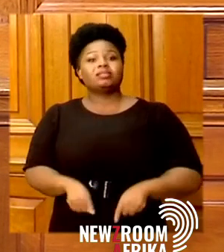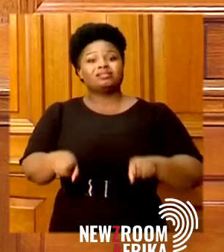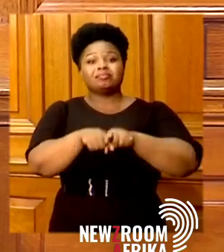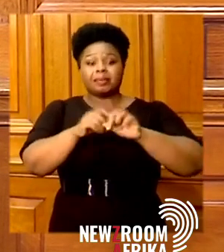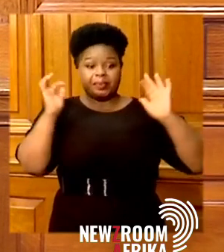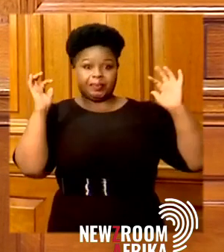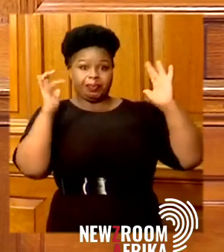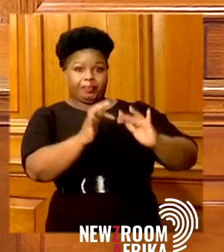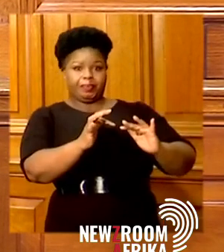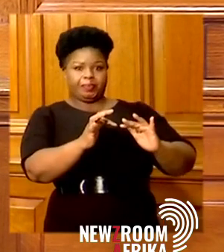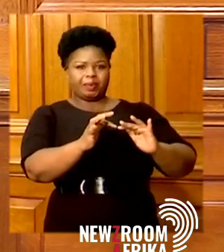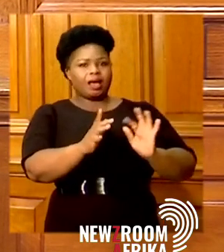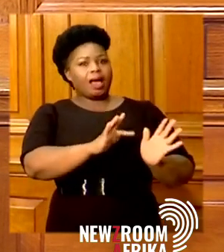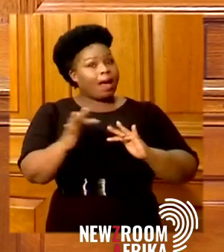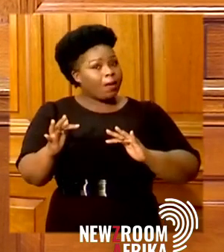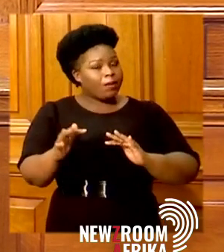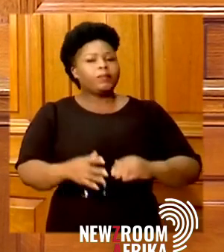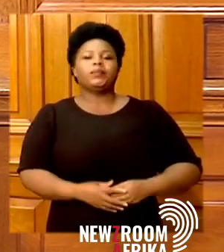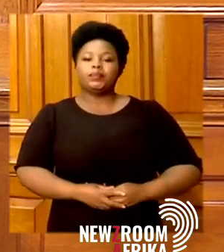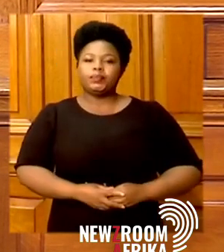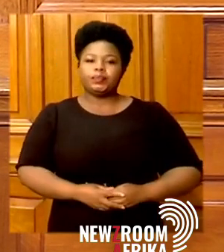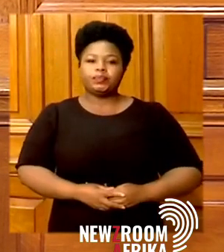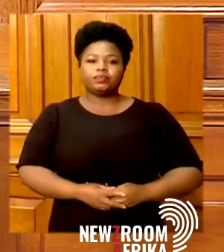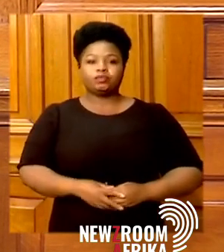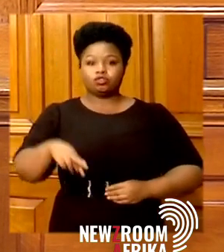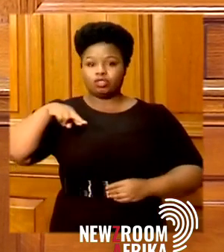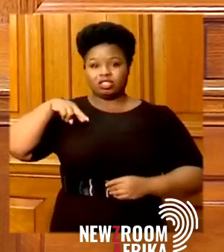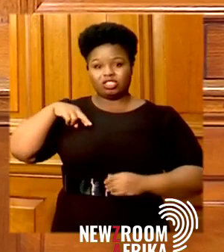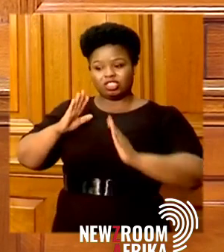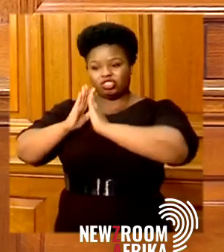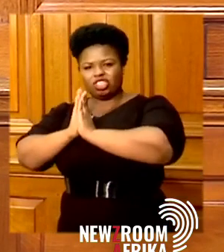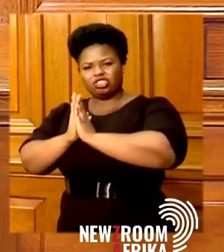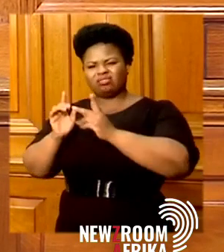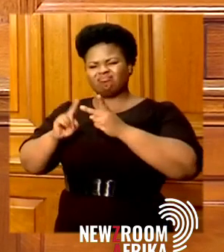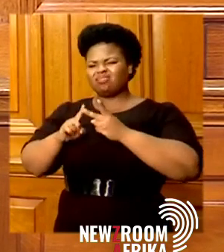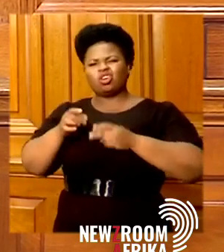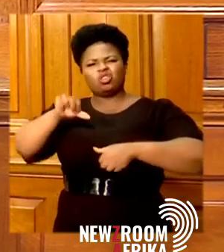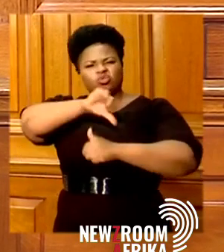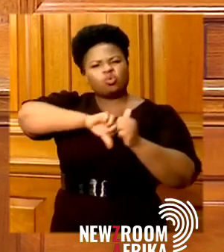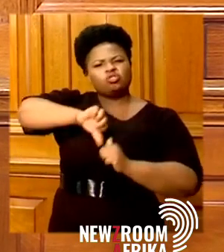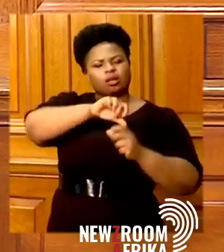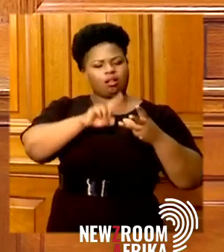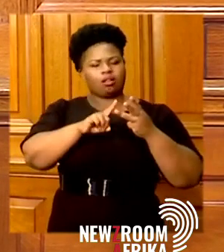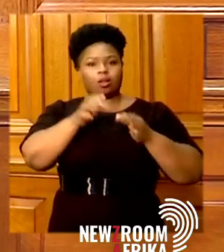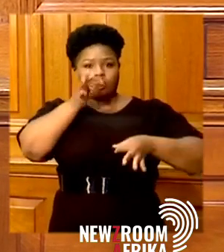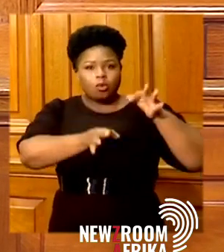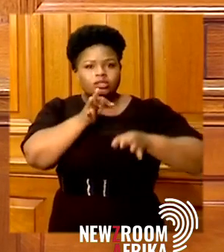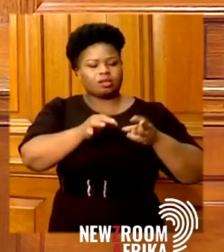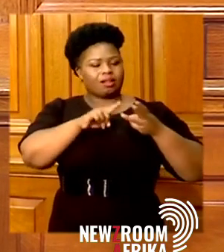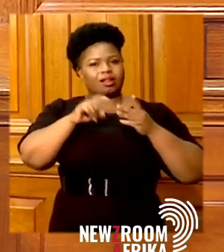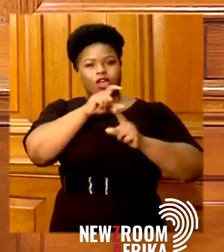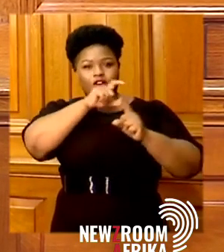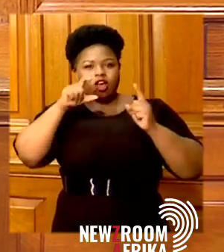include these following types of gatherings: religious, social, political, and cultural